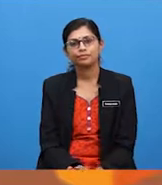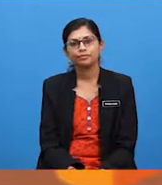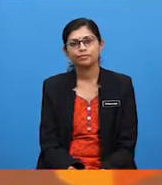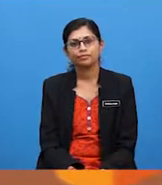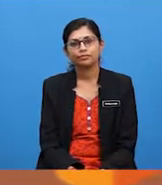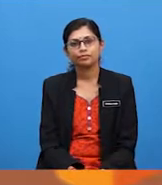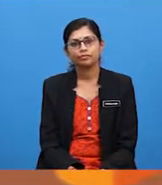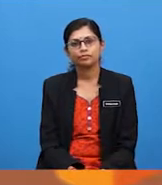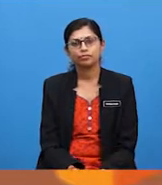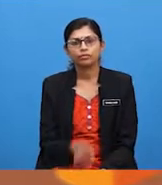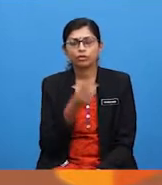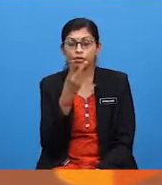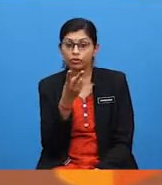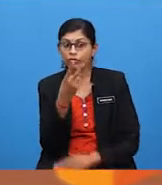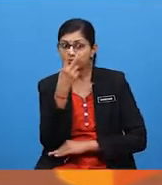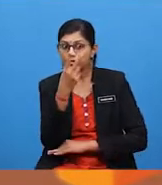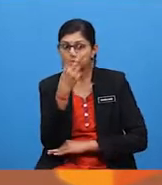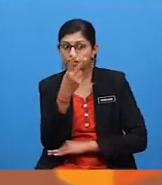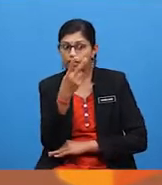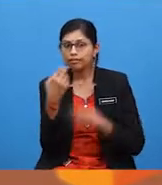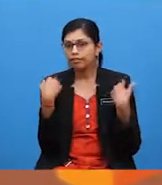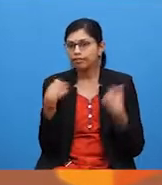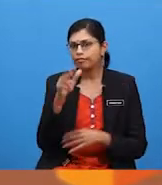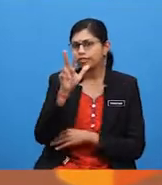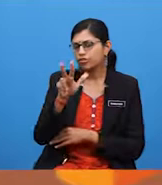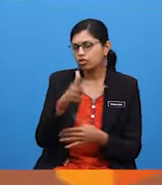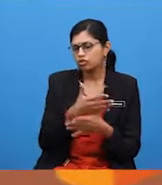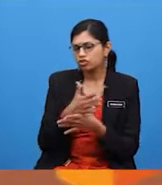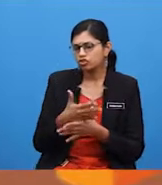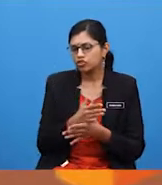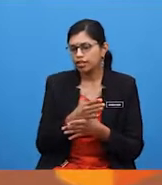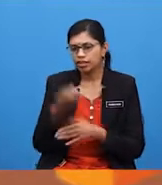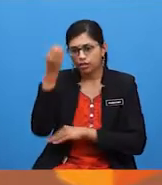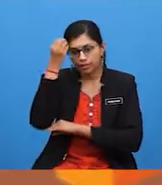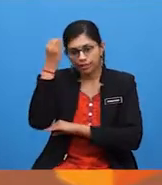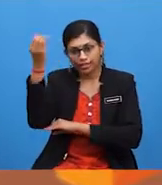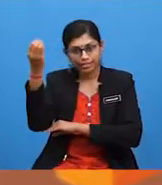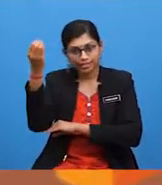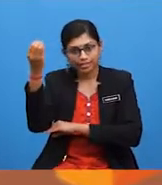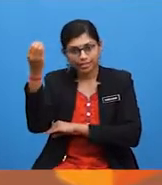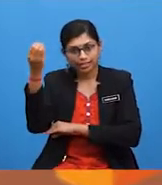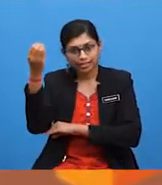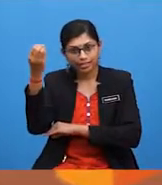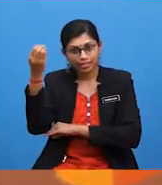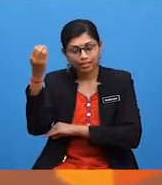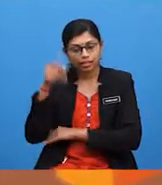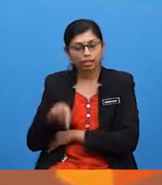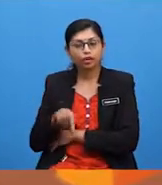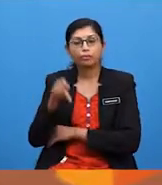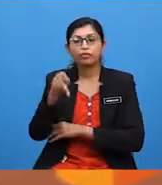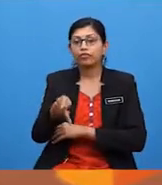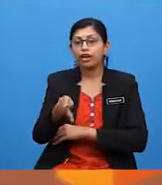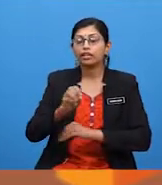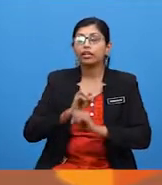Did you notice that when the three of them shared their opinions, they provided